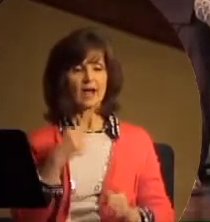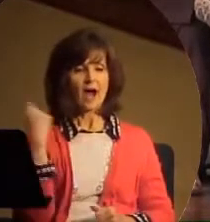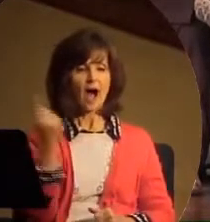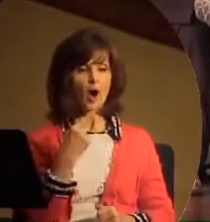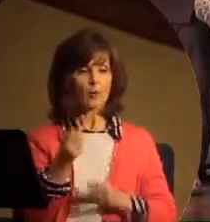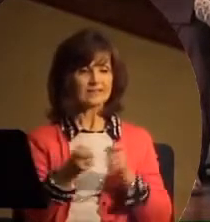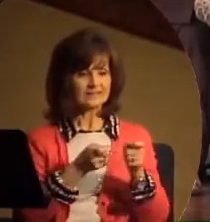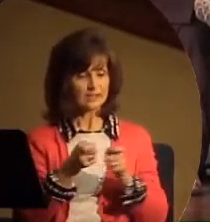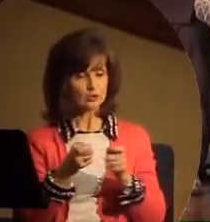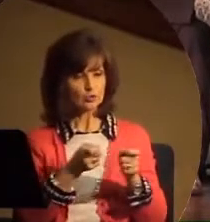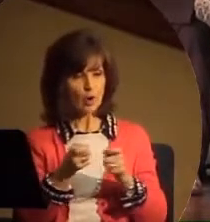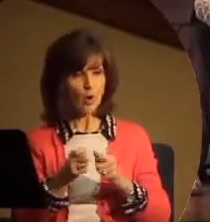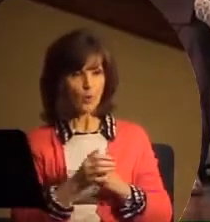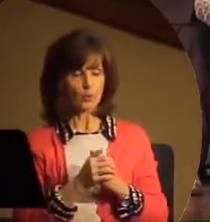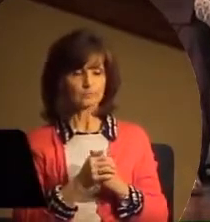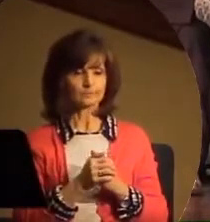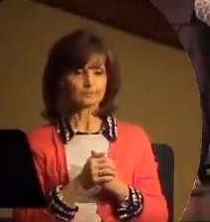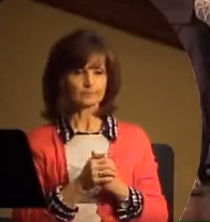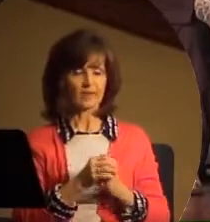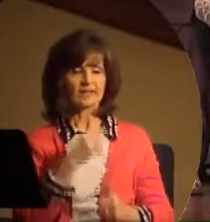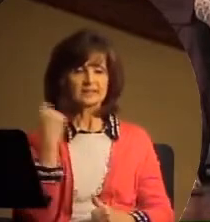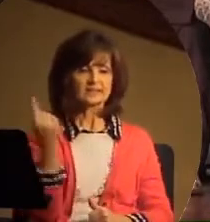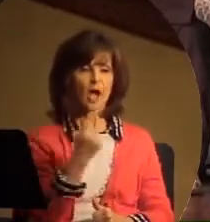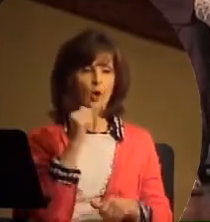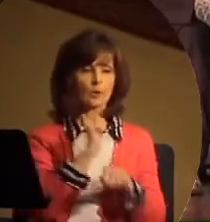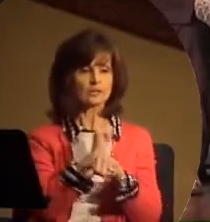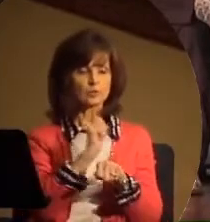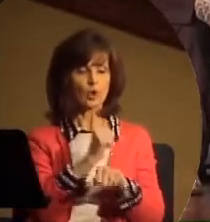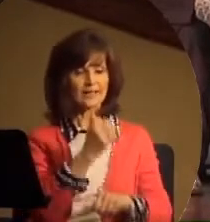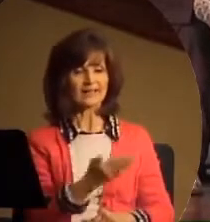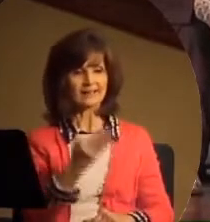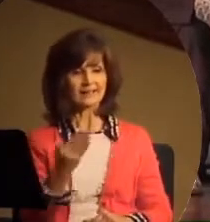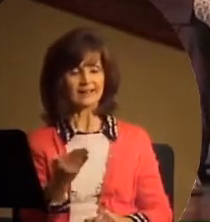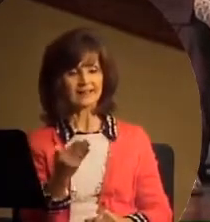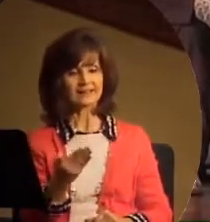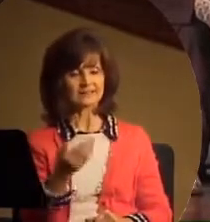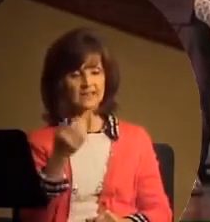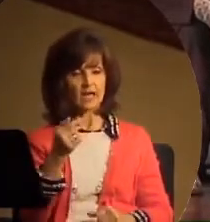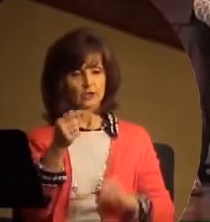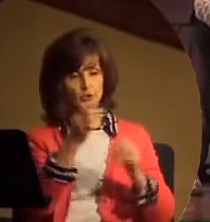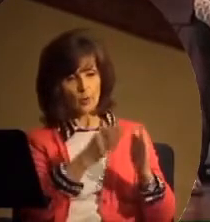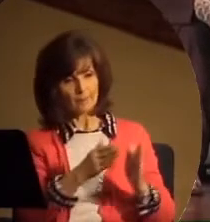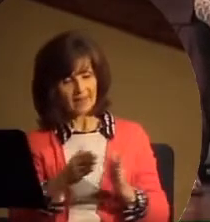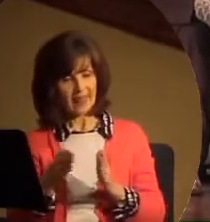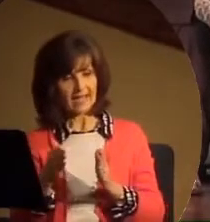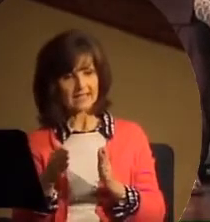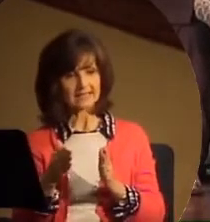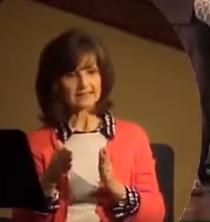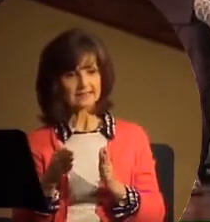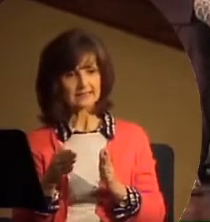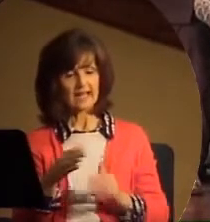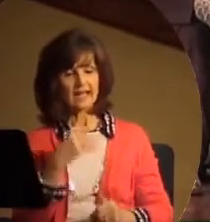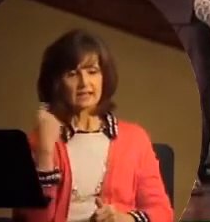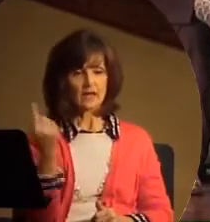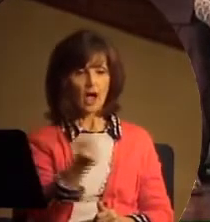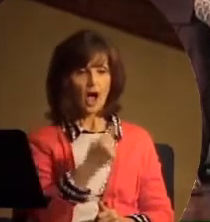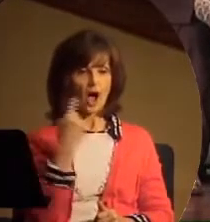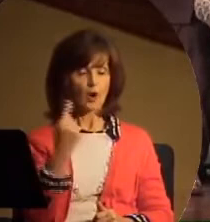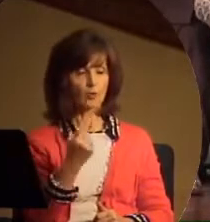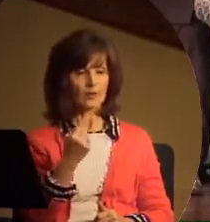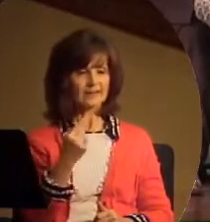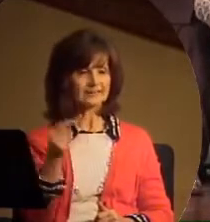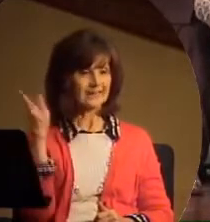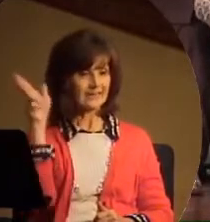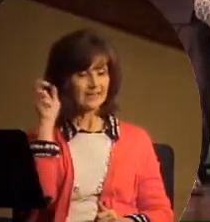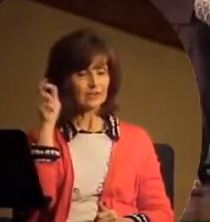in control. He's always working things out to a plan, and He always hears the